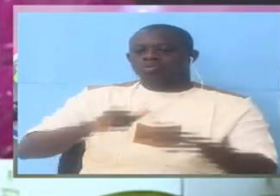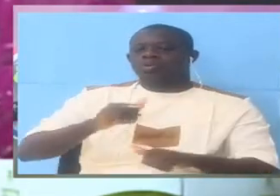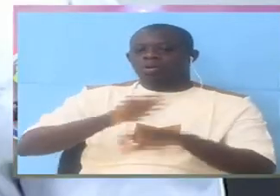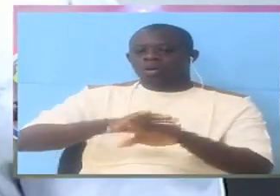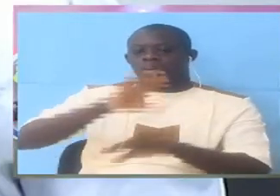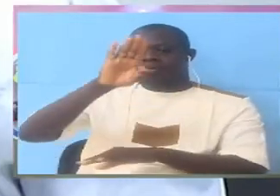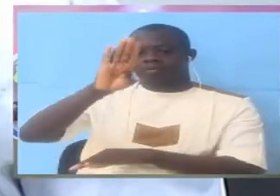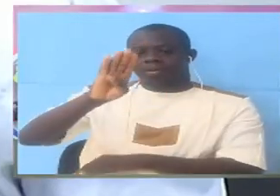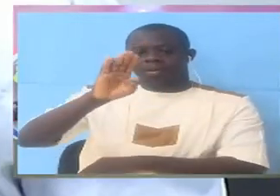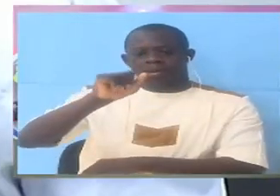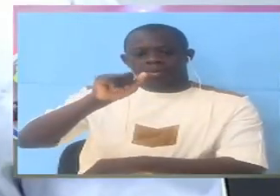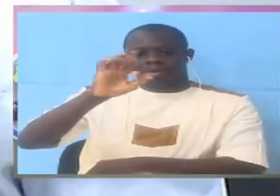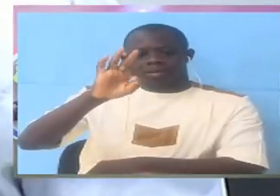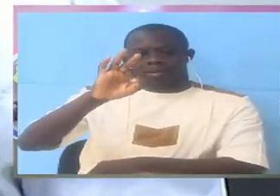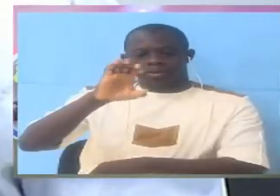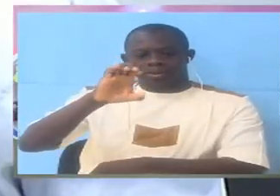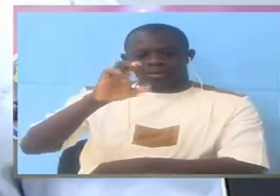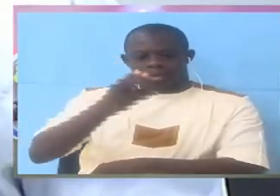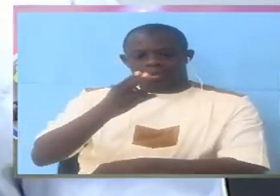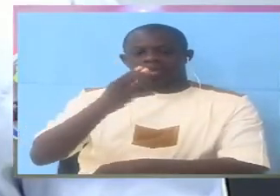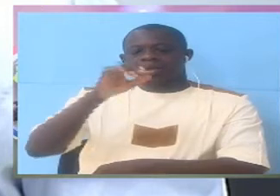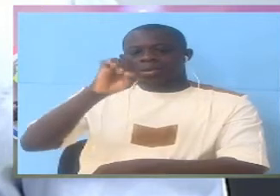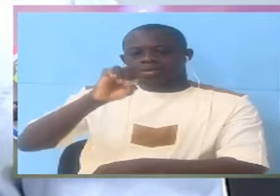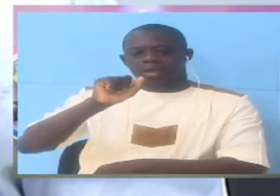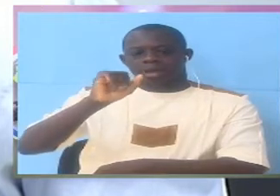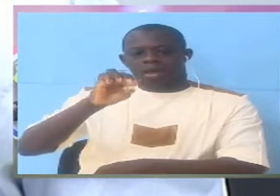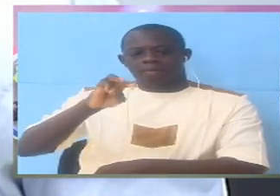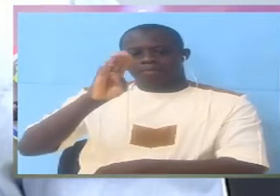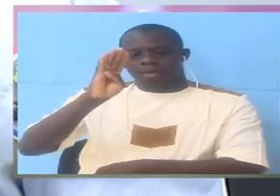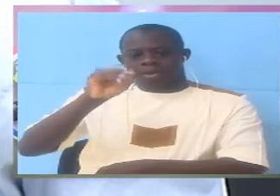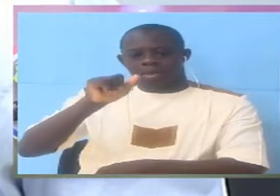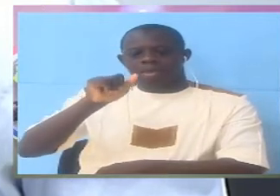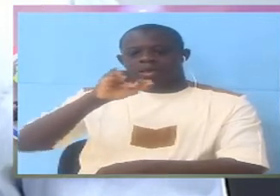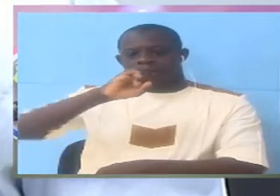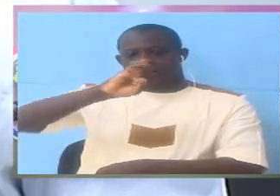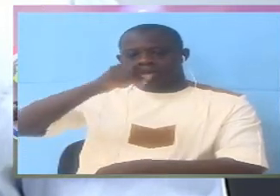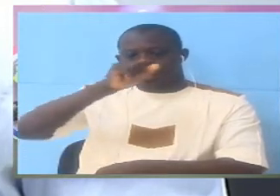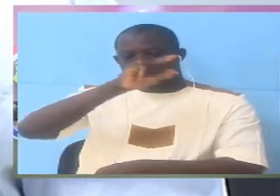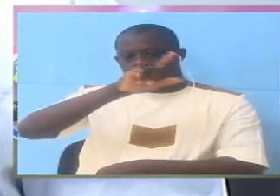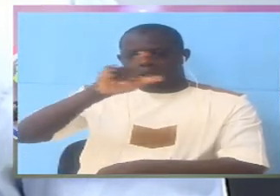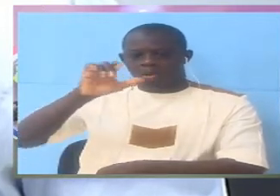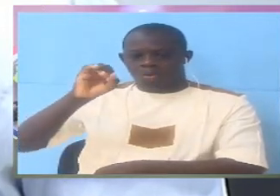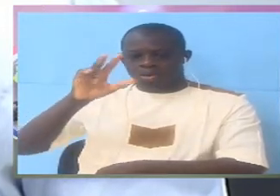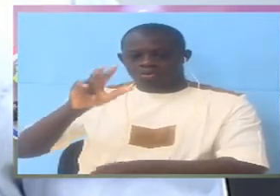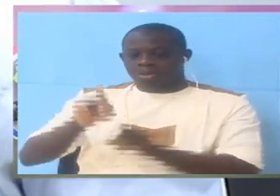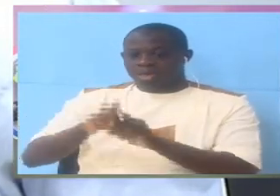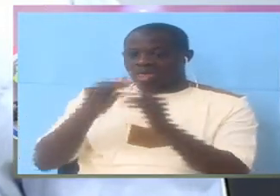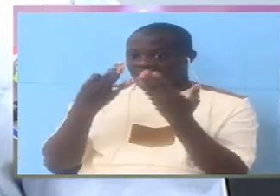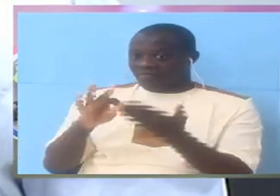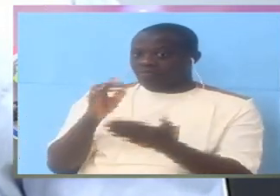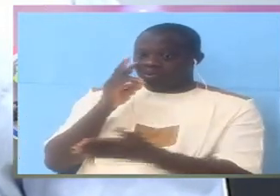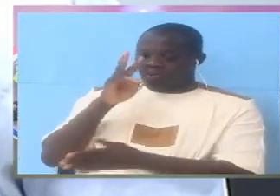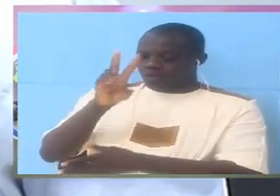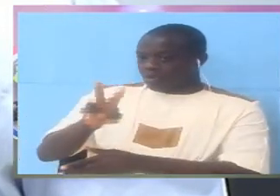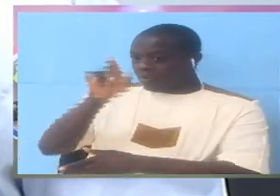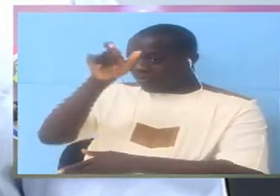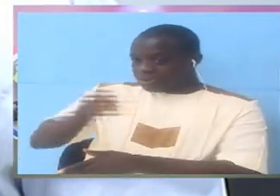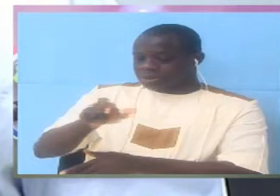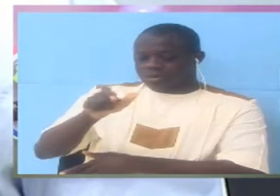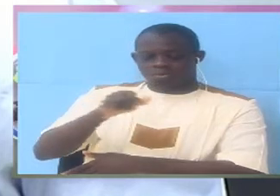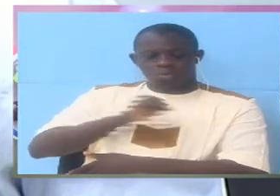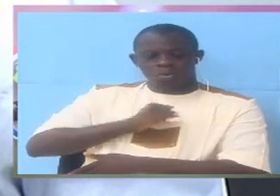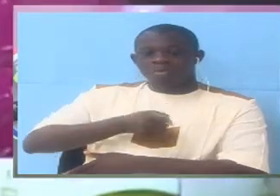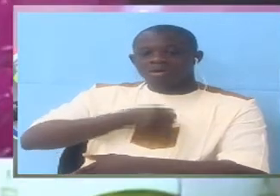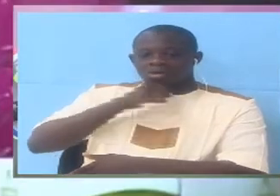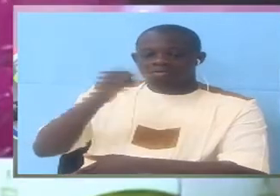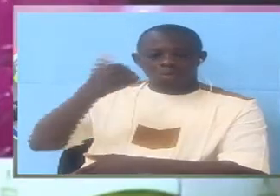That is what happened to Bach Samba Jallo. Bach Samba Jallo la sanjo be ñamen. Bach Samba Jallo, according to